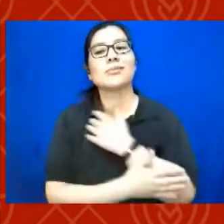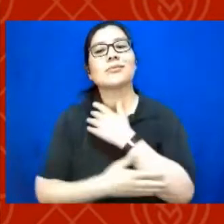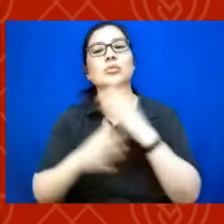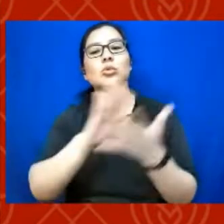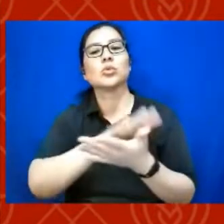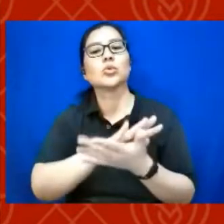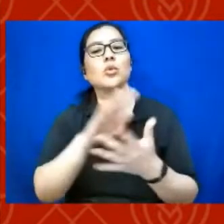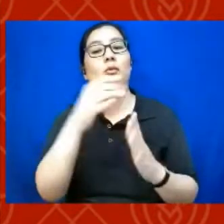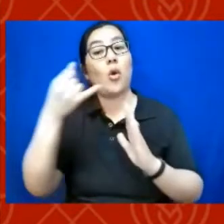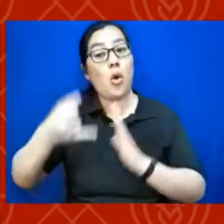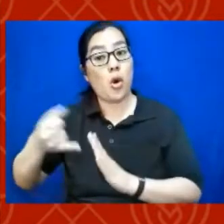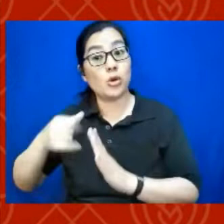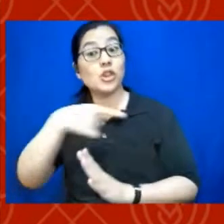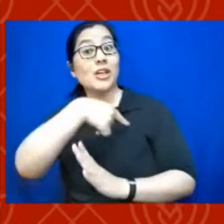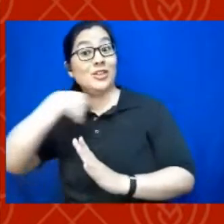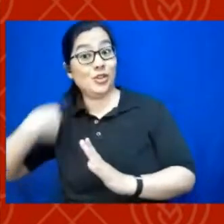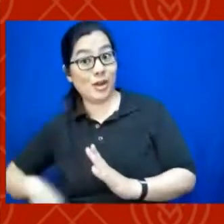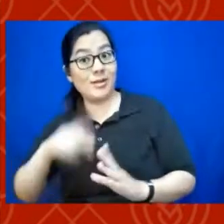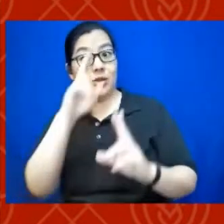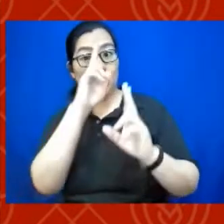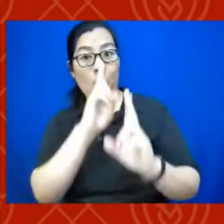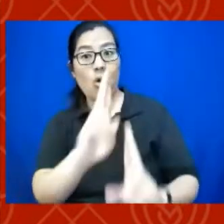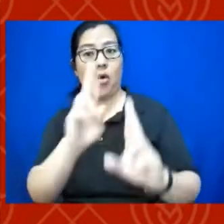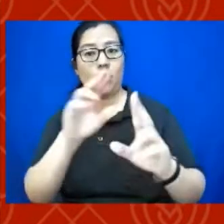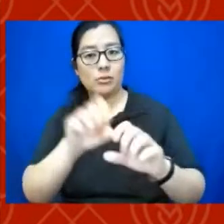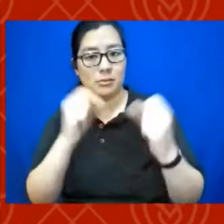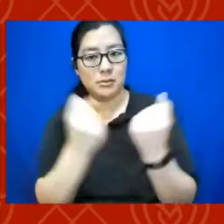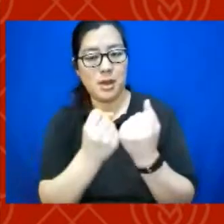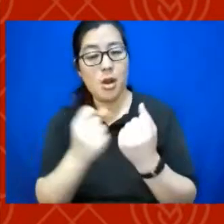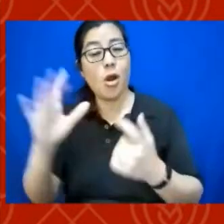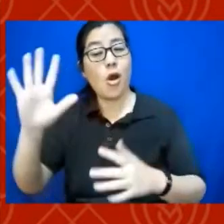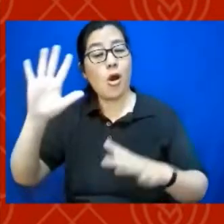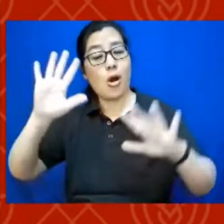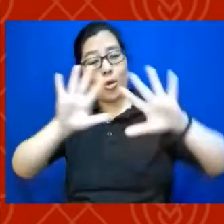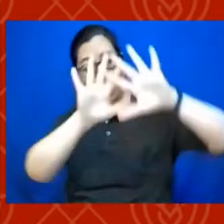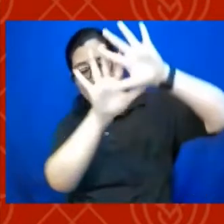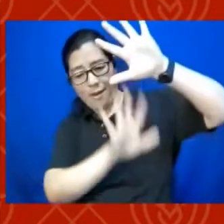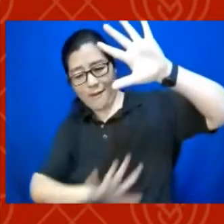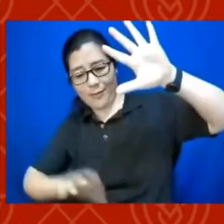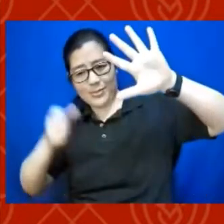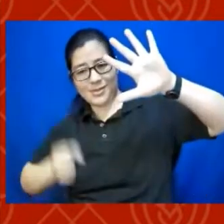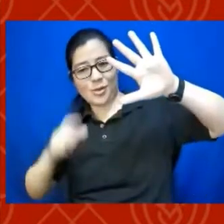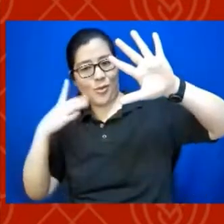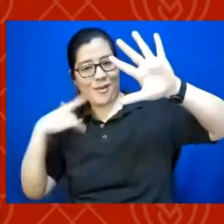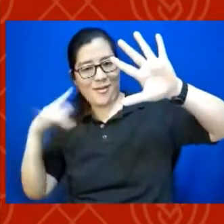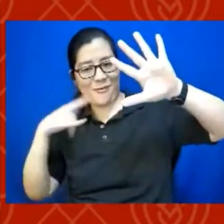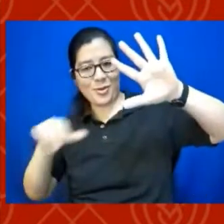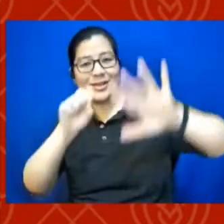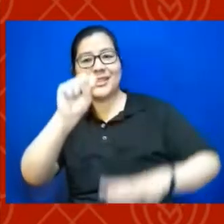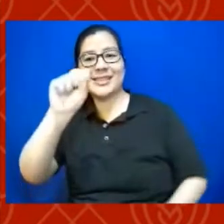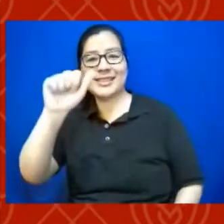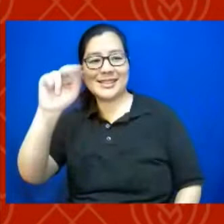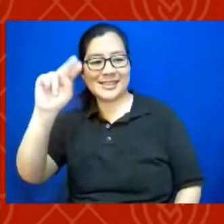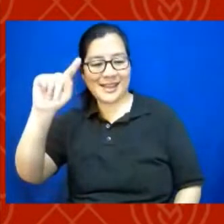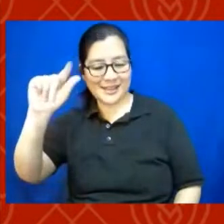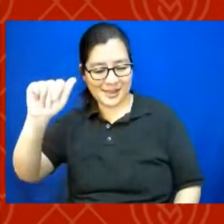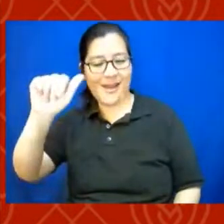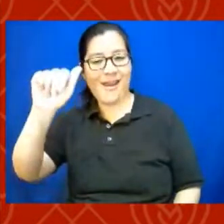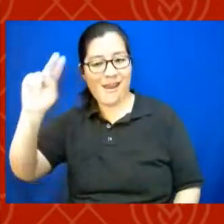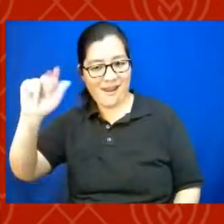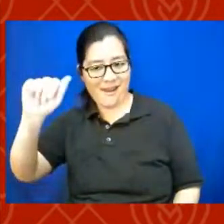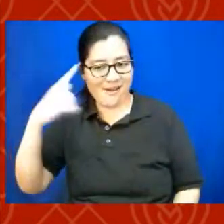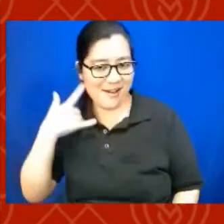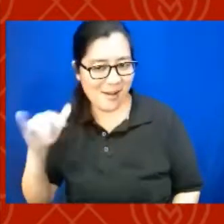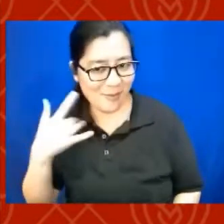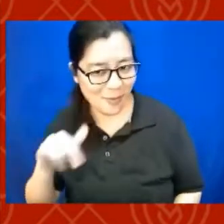Honor Society, all the way from SoCal in Santa Ana, California. And I am here today with a few of our